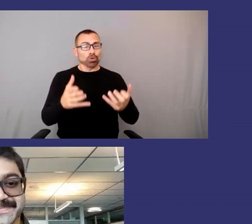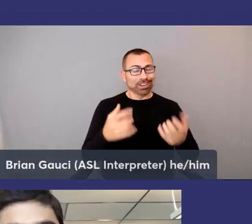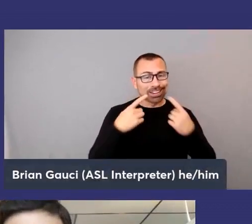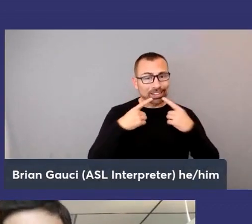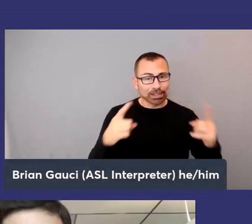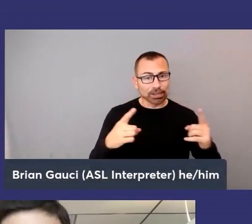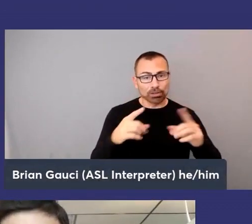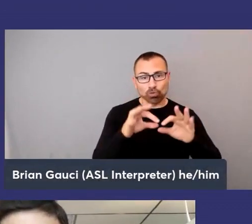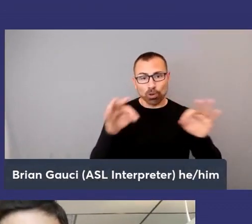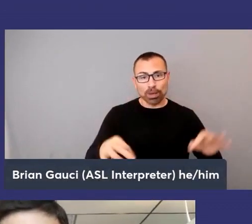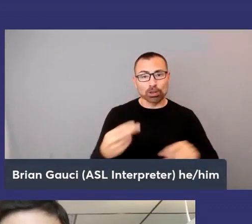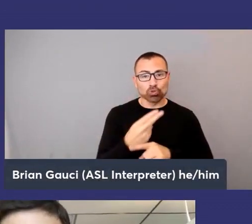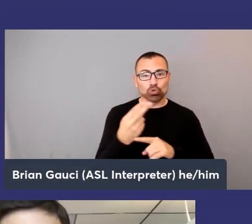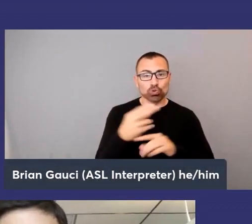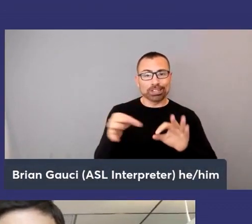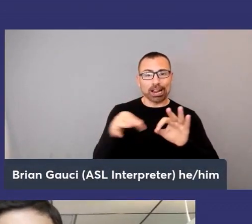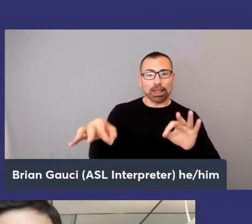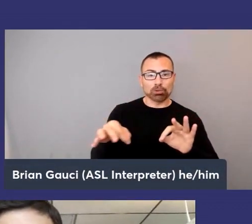language.